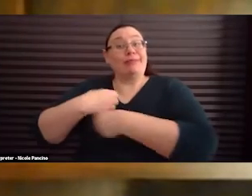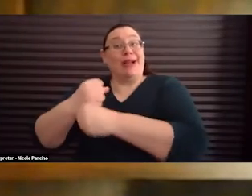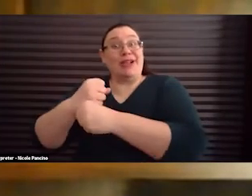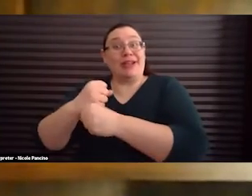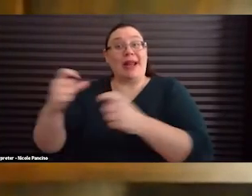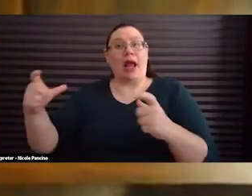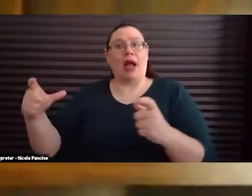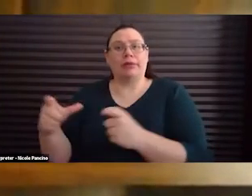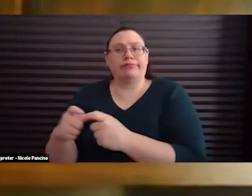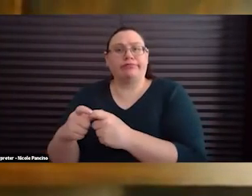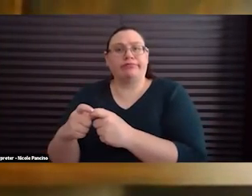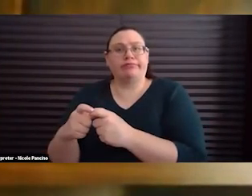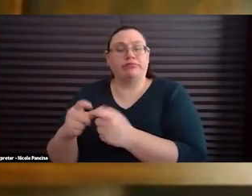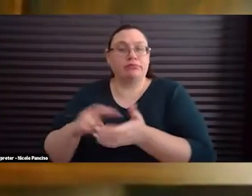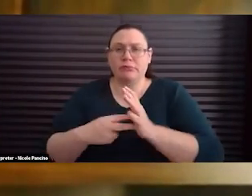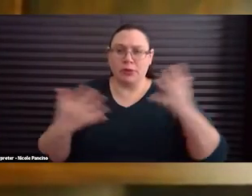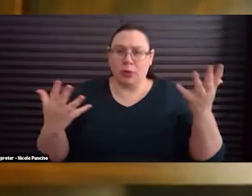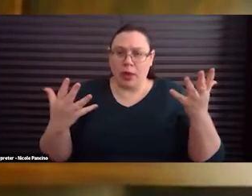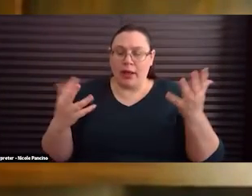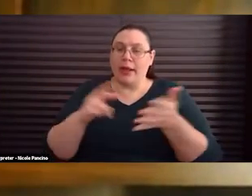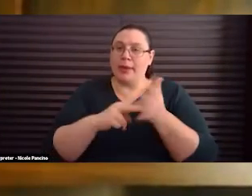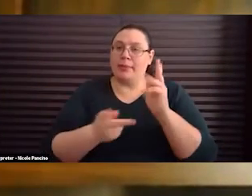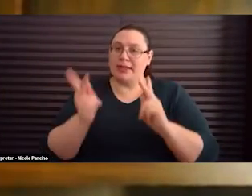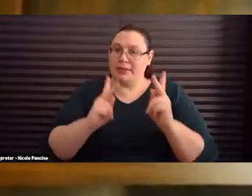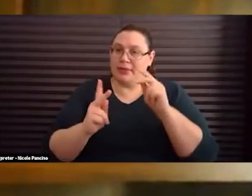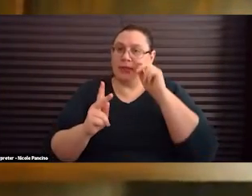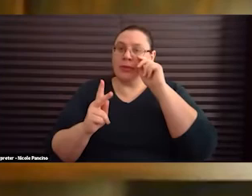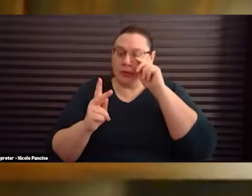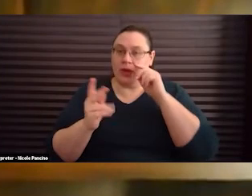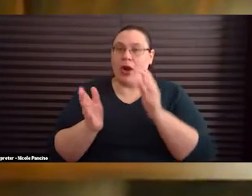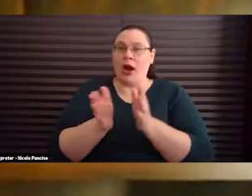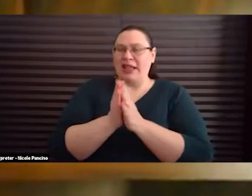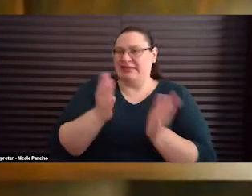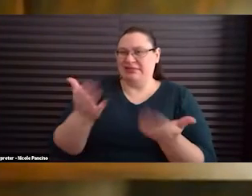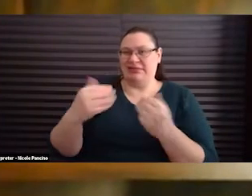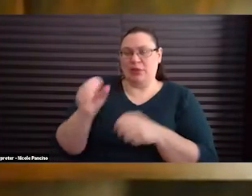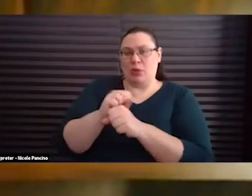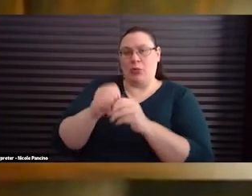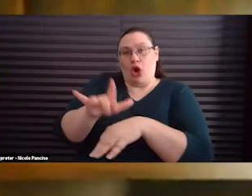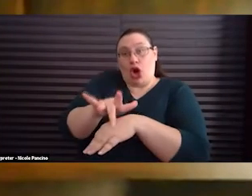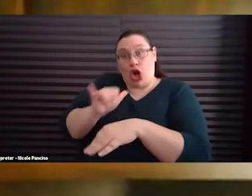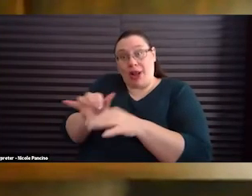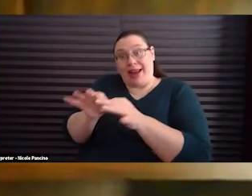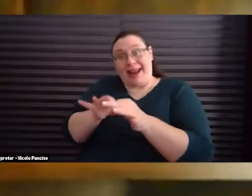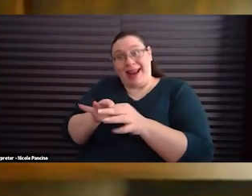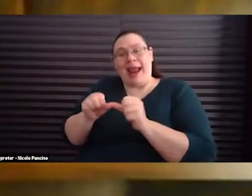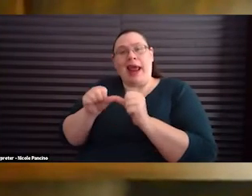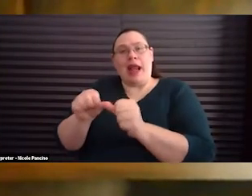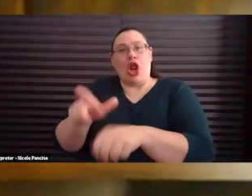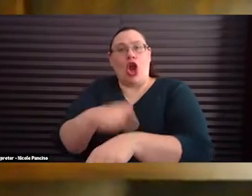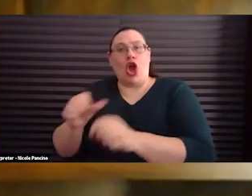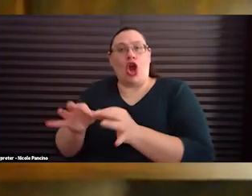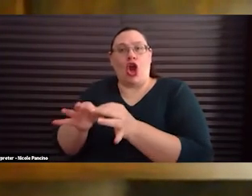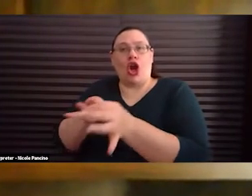this mean? This means that people are asked to go into work earlier and to stay later. It